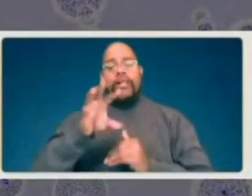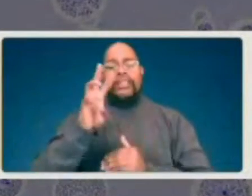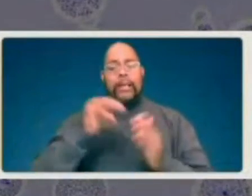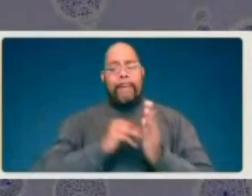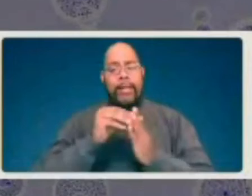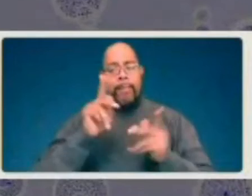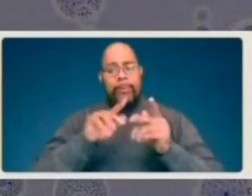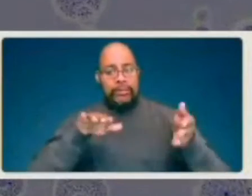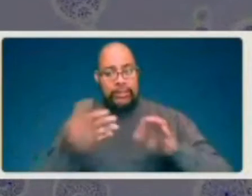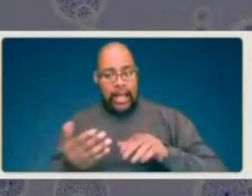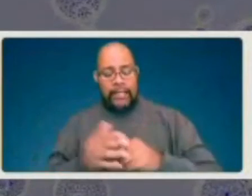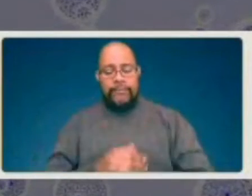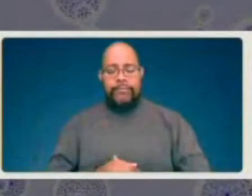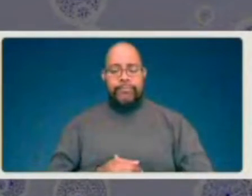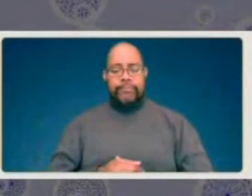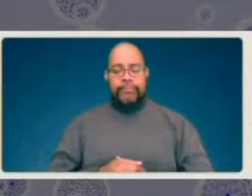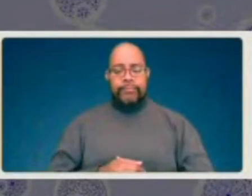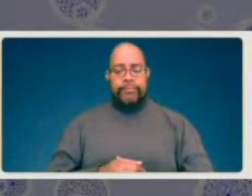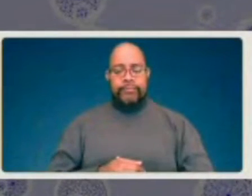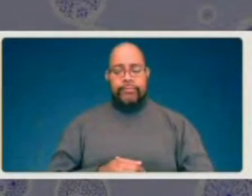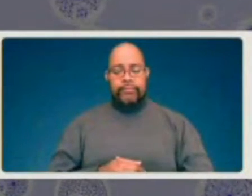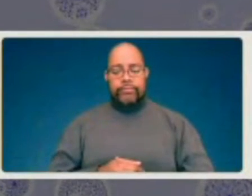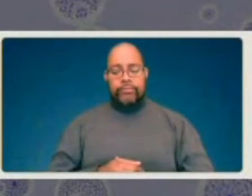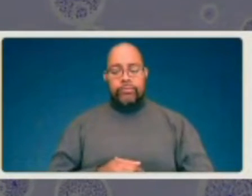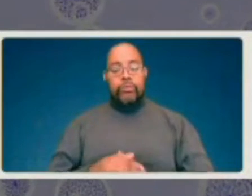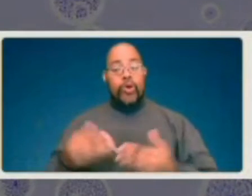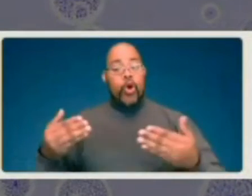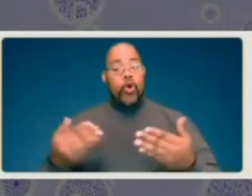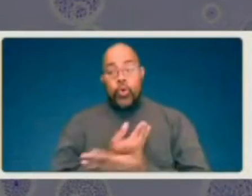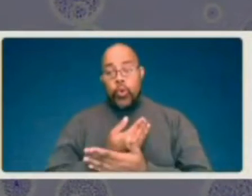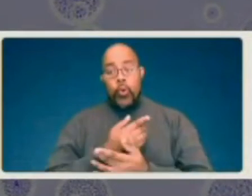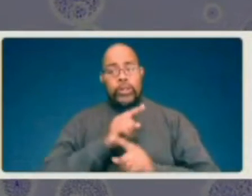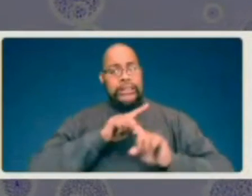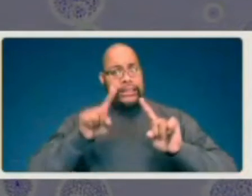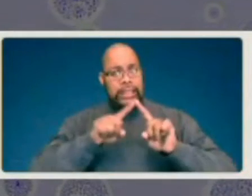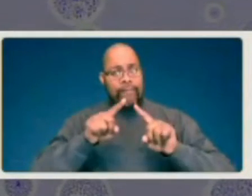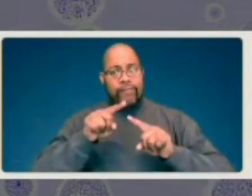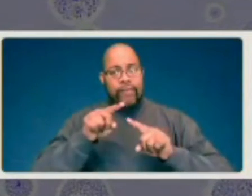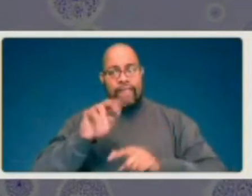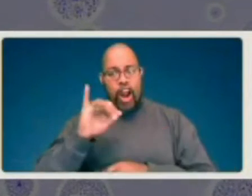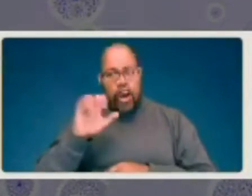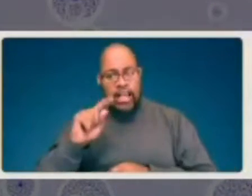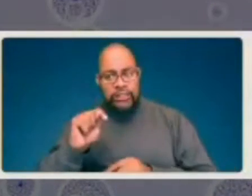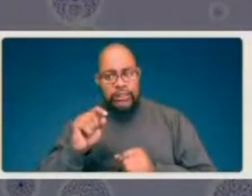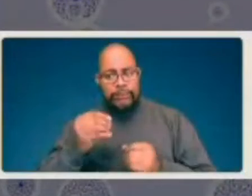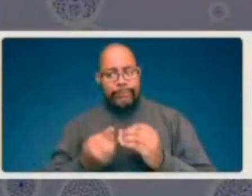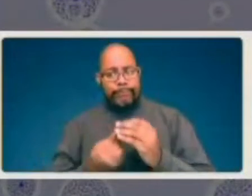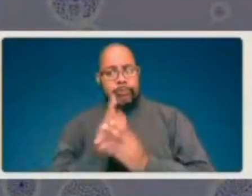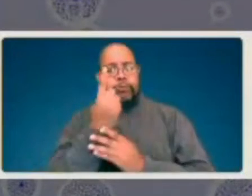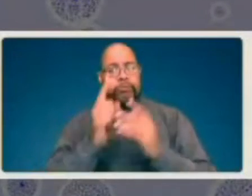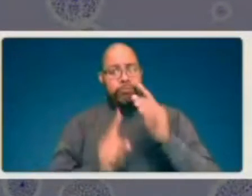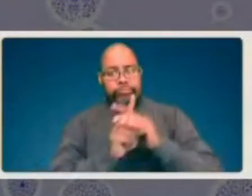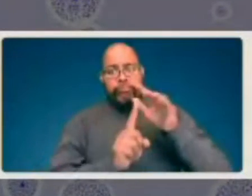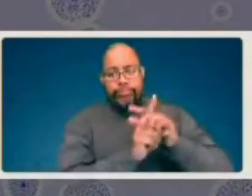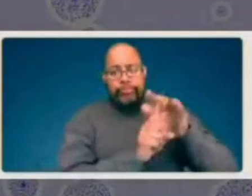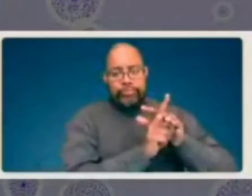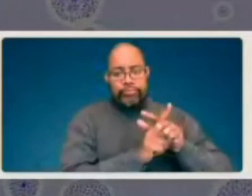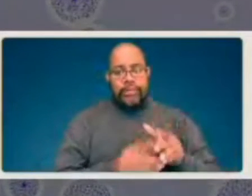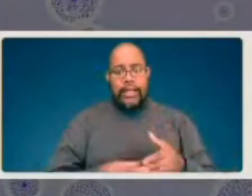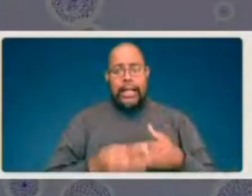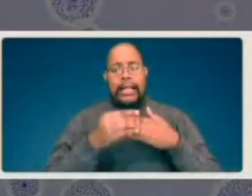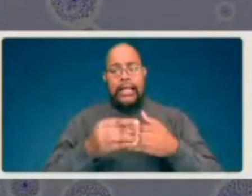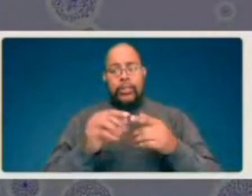million lives. New variant keeps emerging and has led to